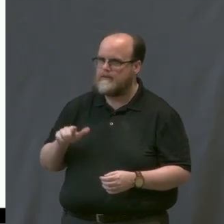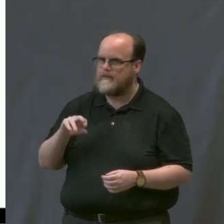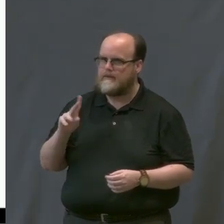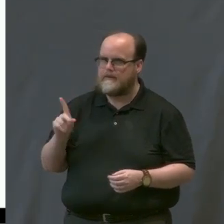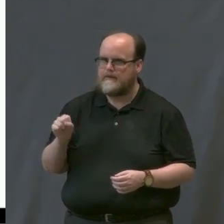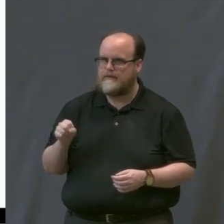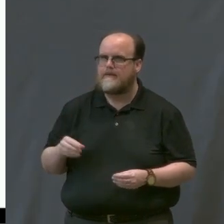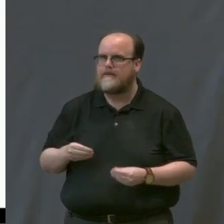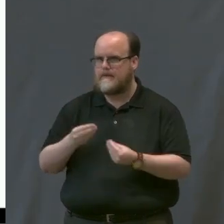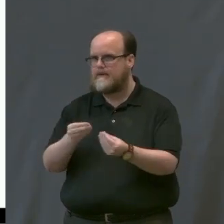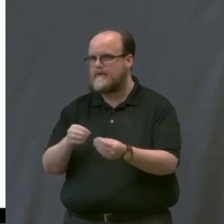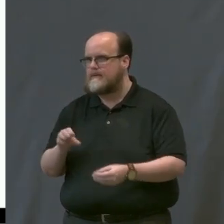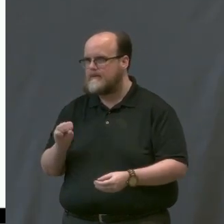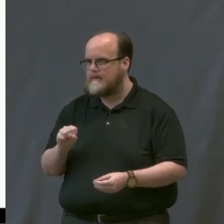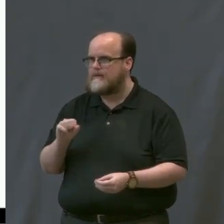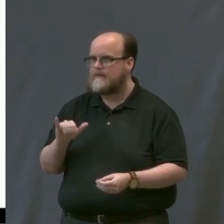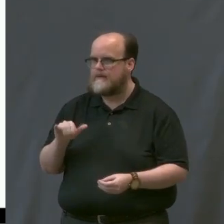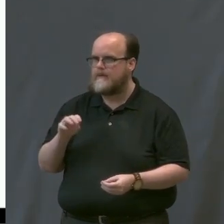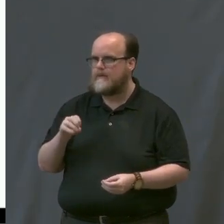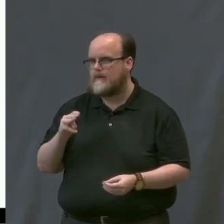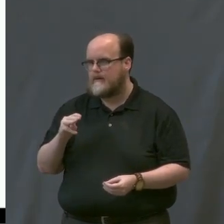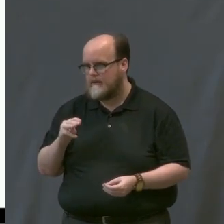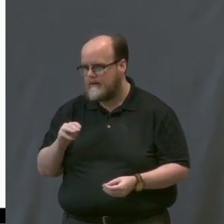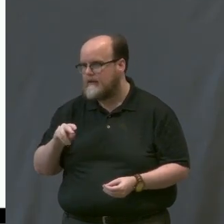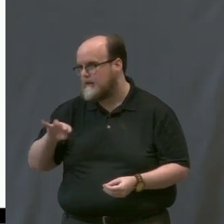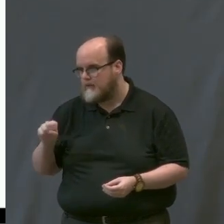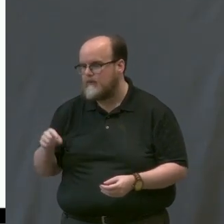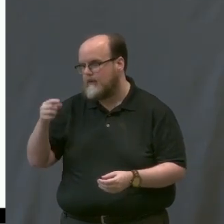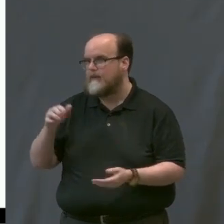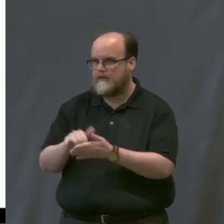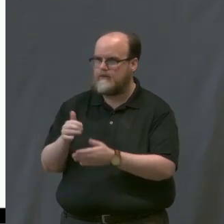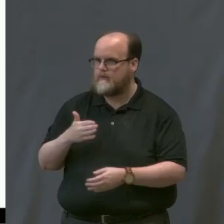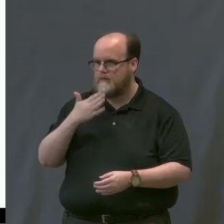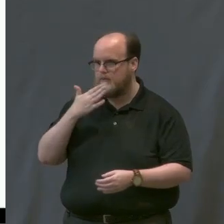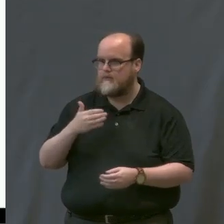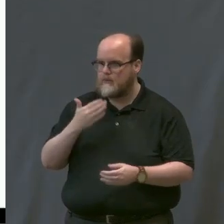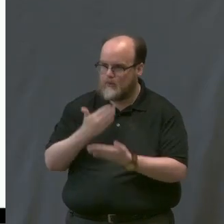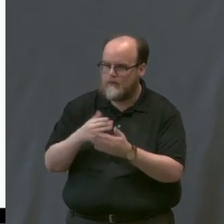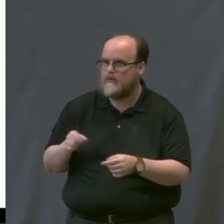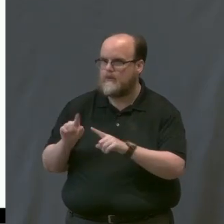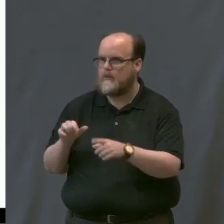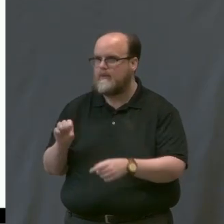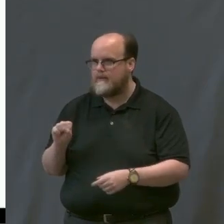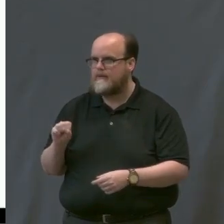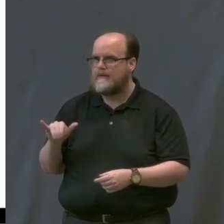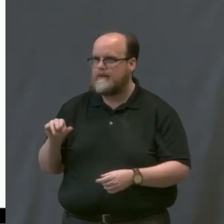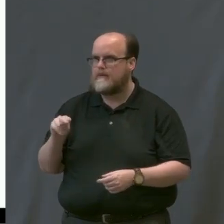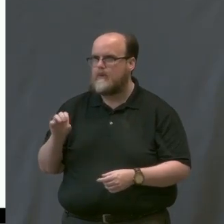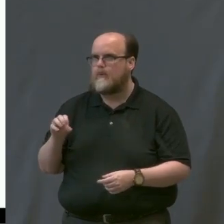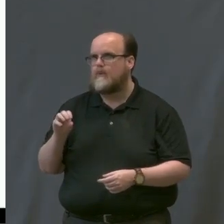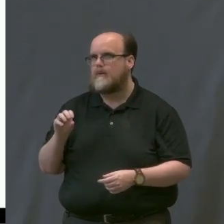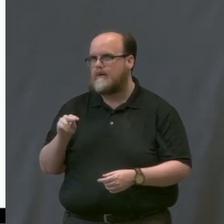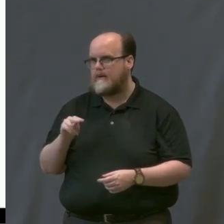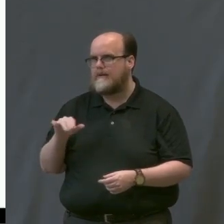you synonyms to this word, which is even better. Go to the synonyms and do the